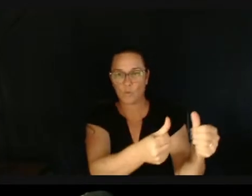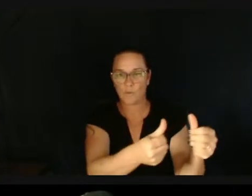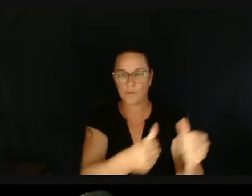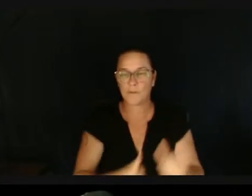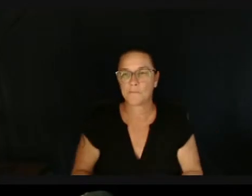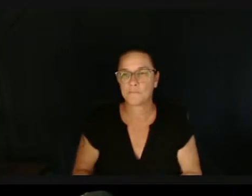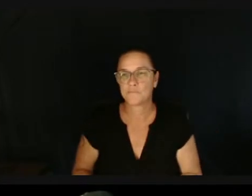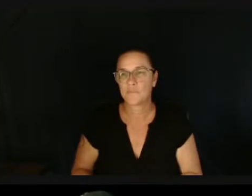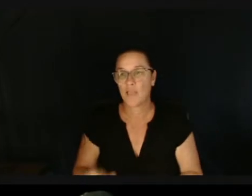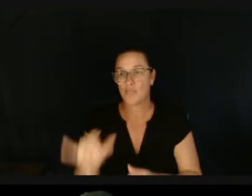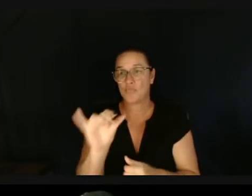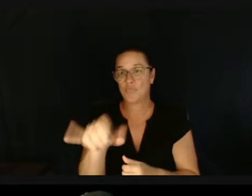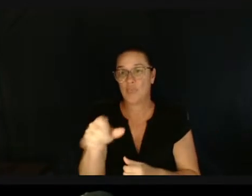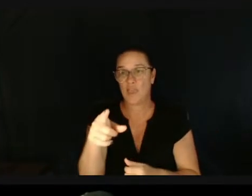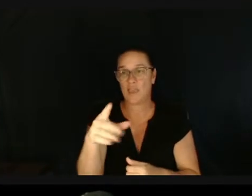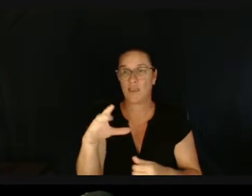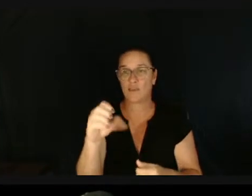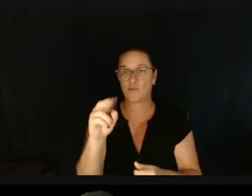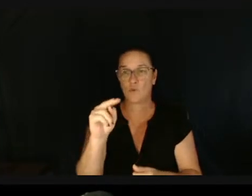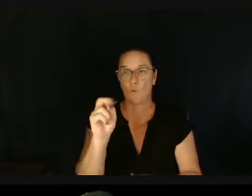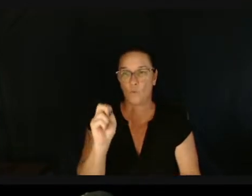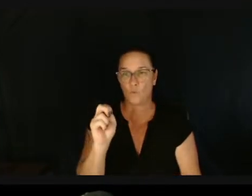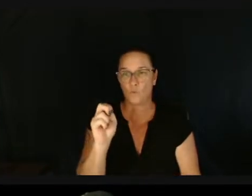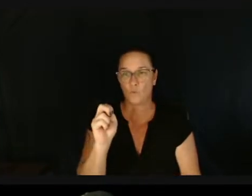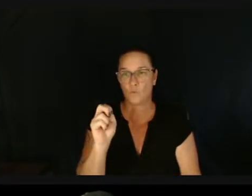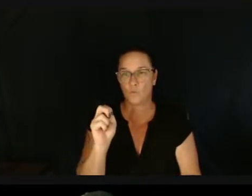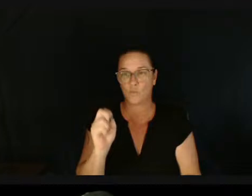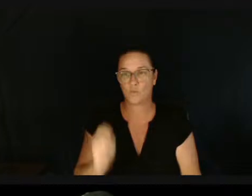And there is our cone. And so